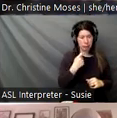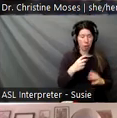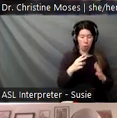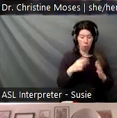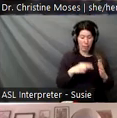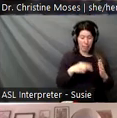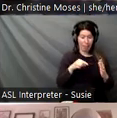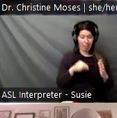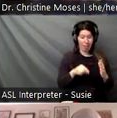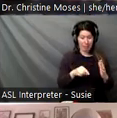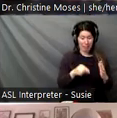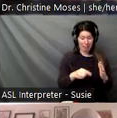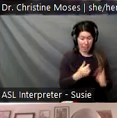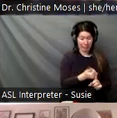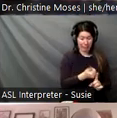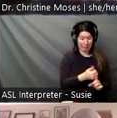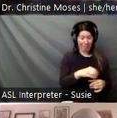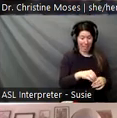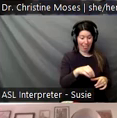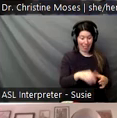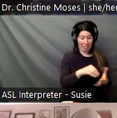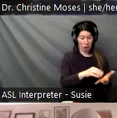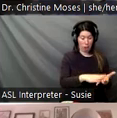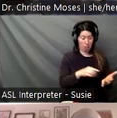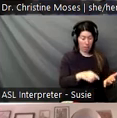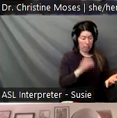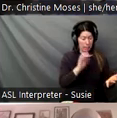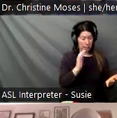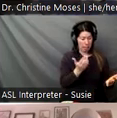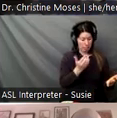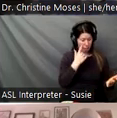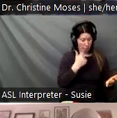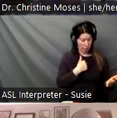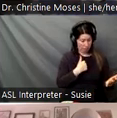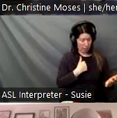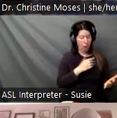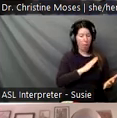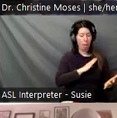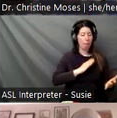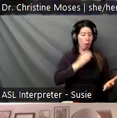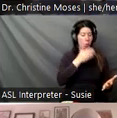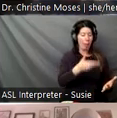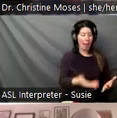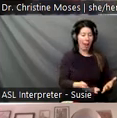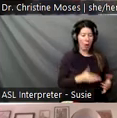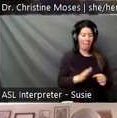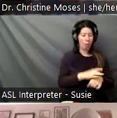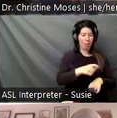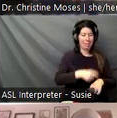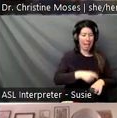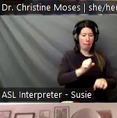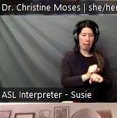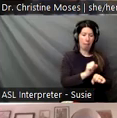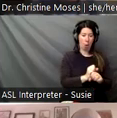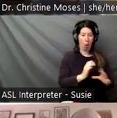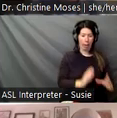Reading that sort of on its own in this document, like I said, it makes it seem to me like the board shall hire a full-time employee rather